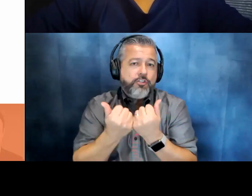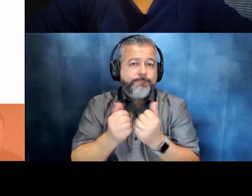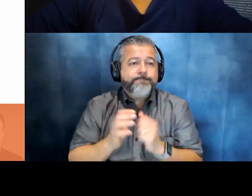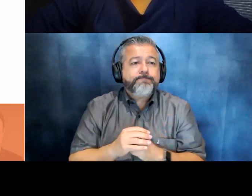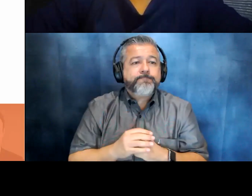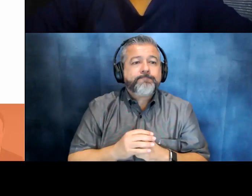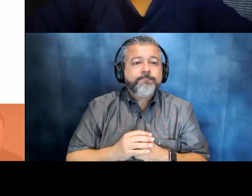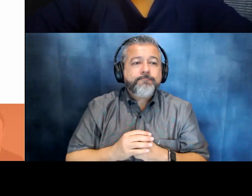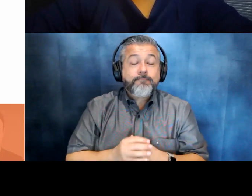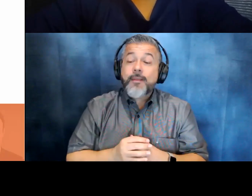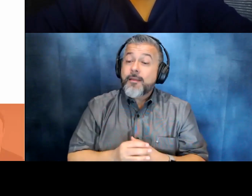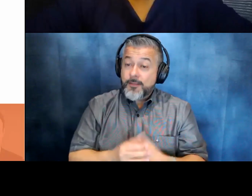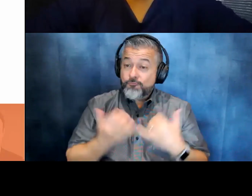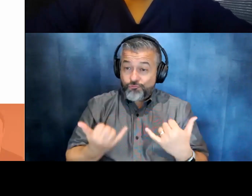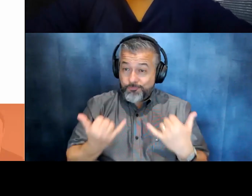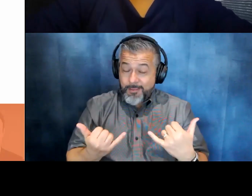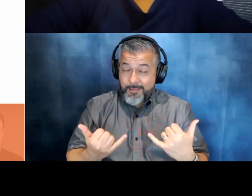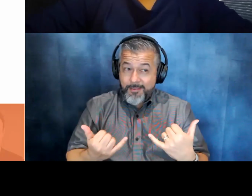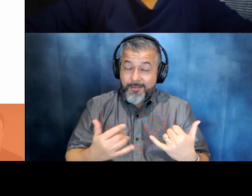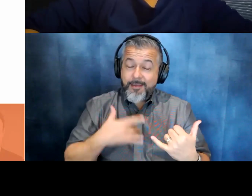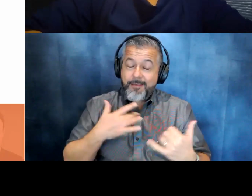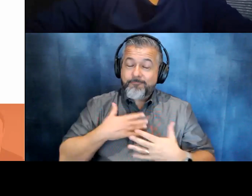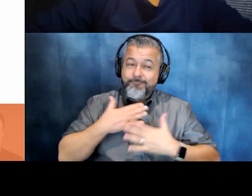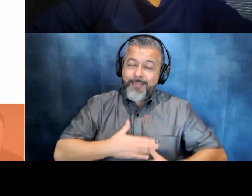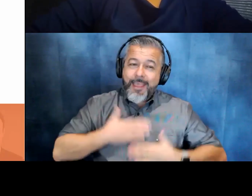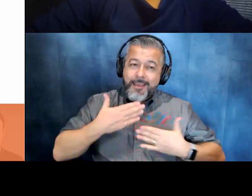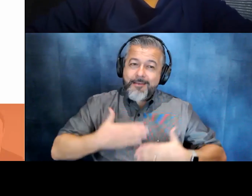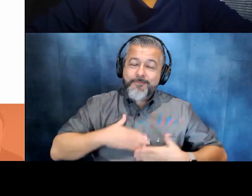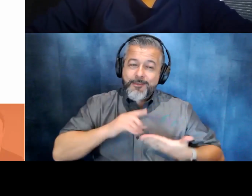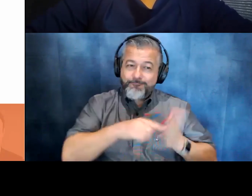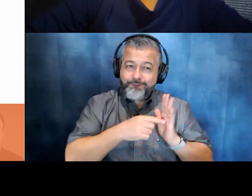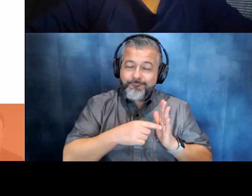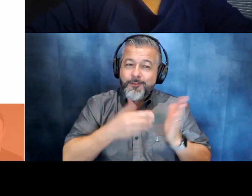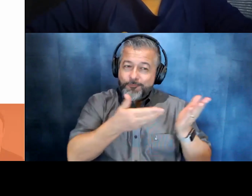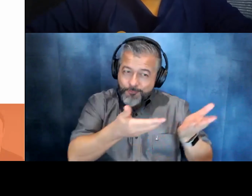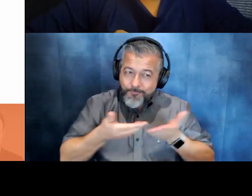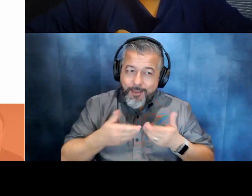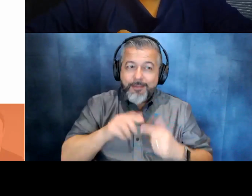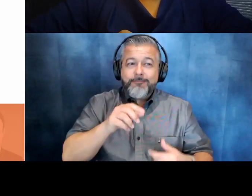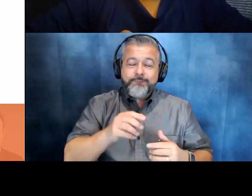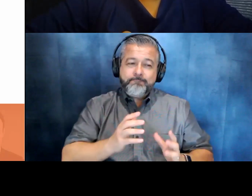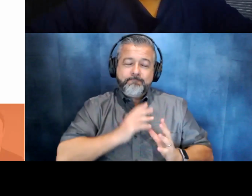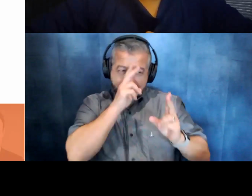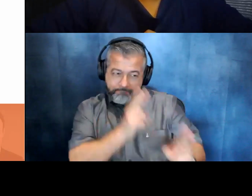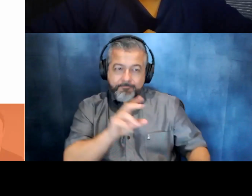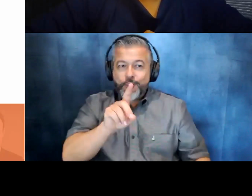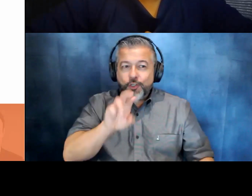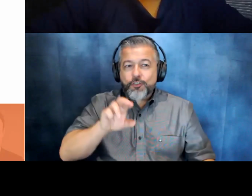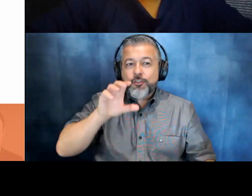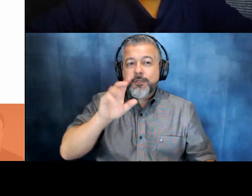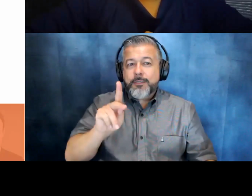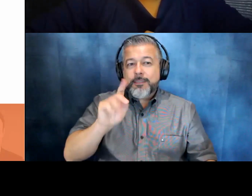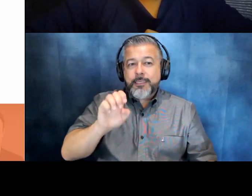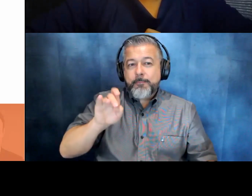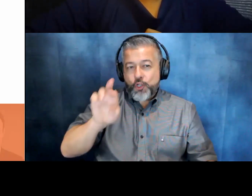Now, today, I am pleased to bring you the distinguished Dr. Keebler, who is a physician of